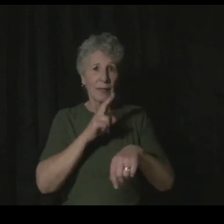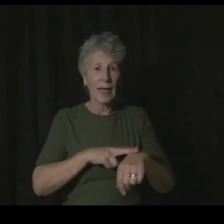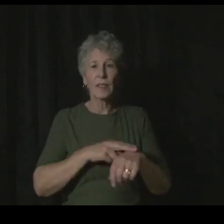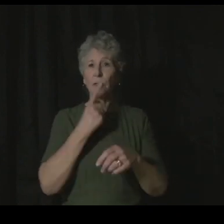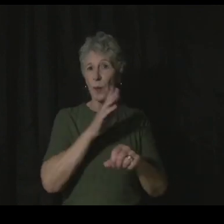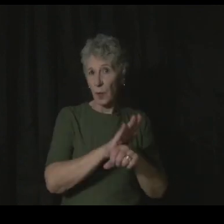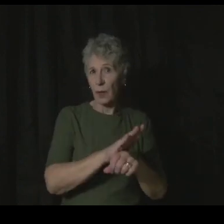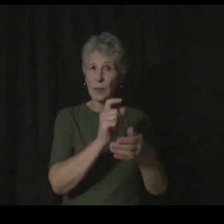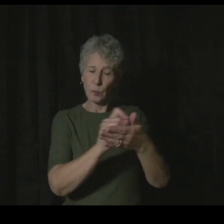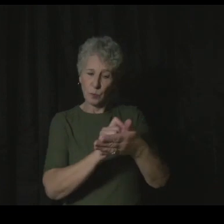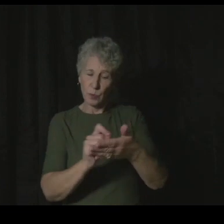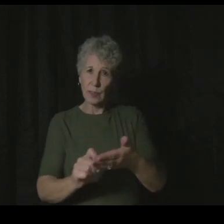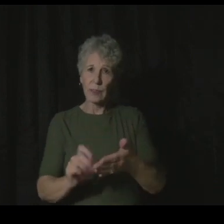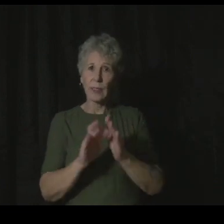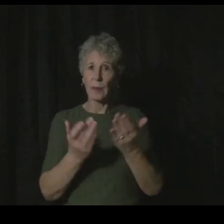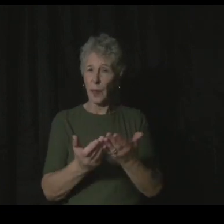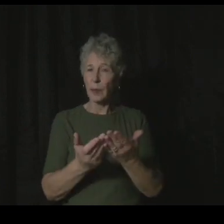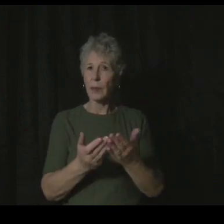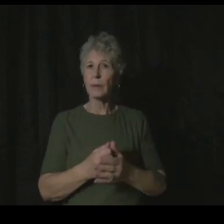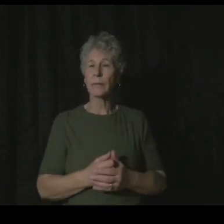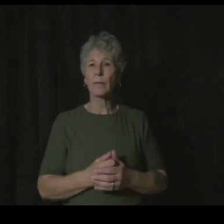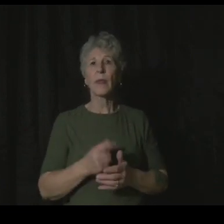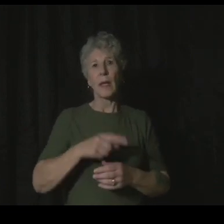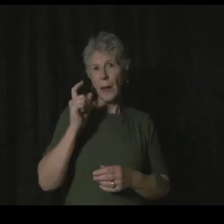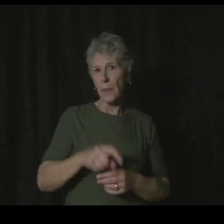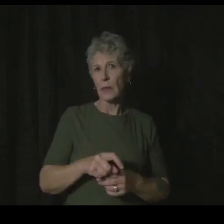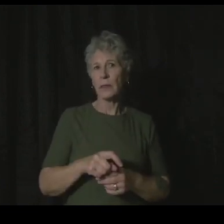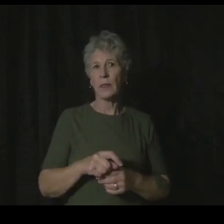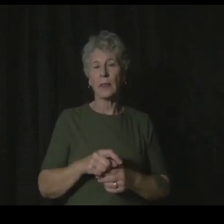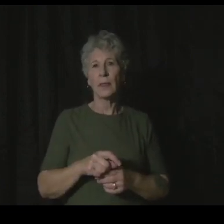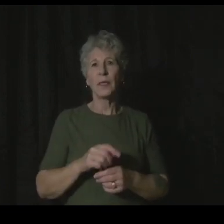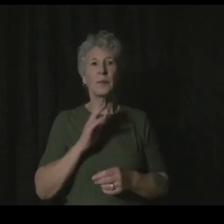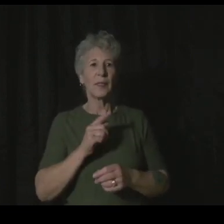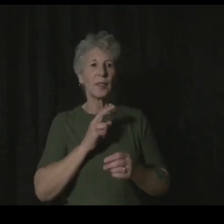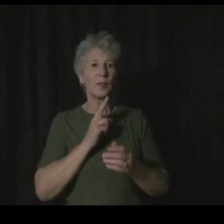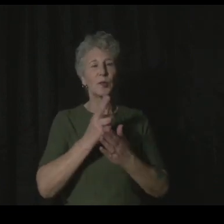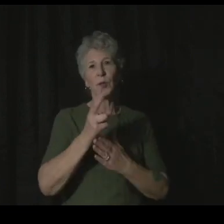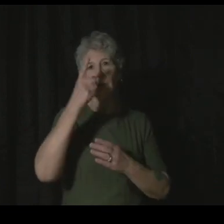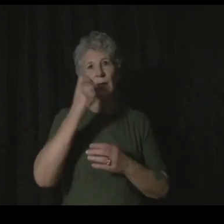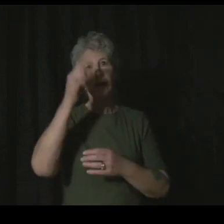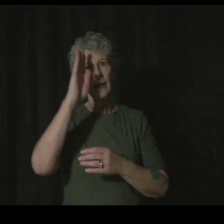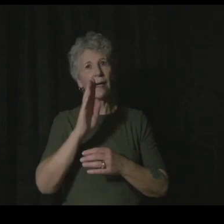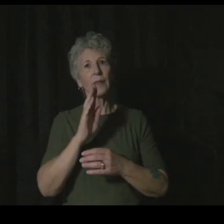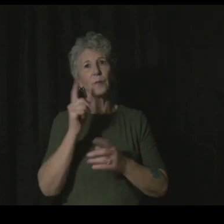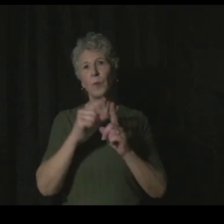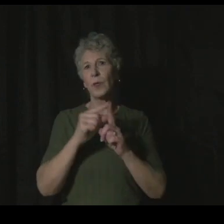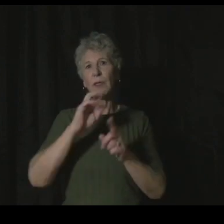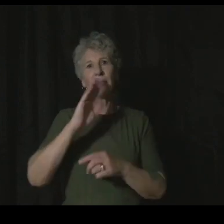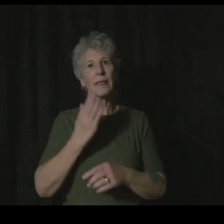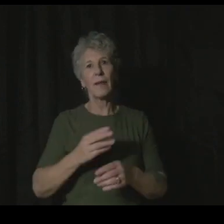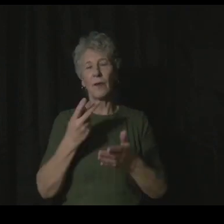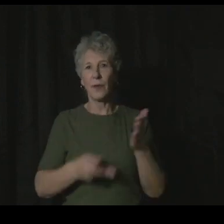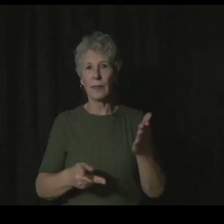are recorded in the scripture, and they must come true because God's word cannot fail. We're told